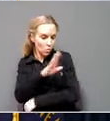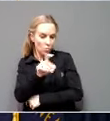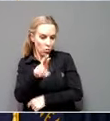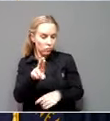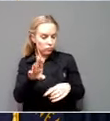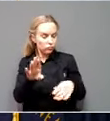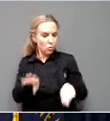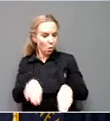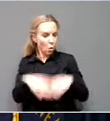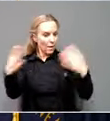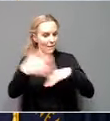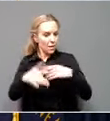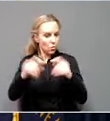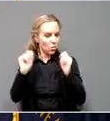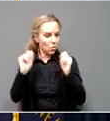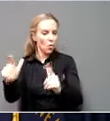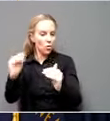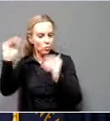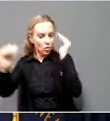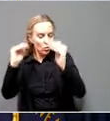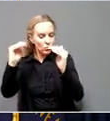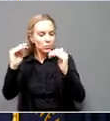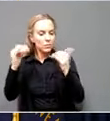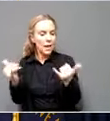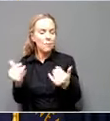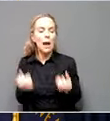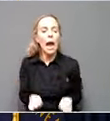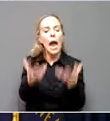many kids in the 5 to 11 group have had their first shot?